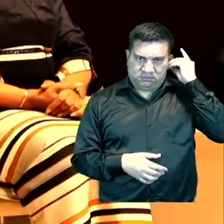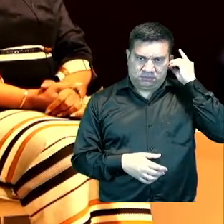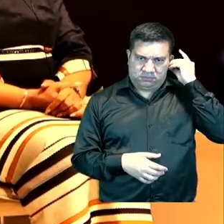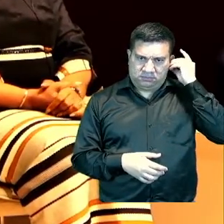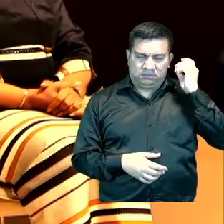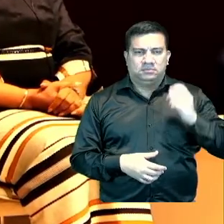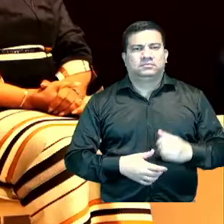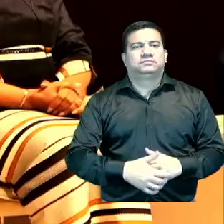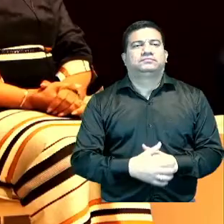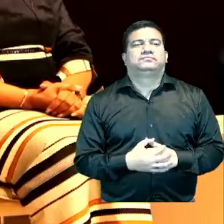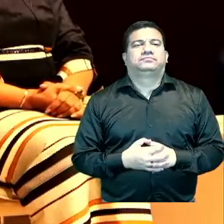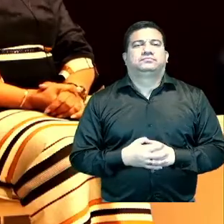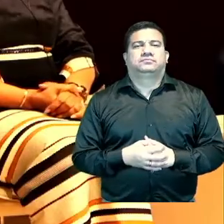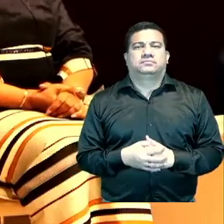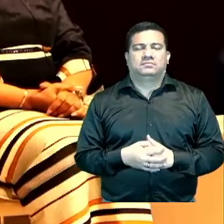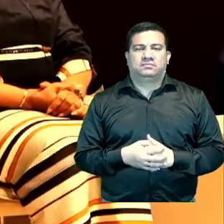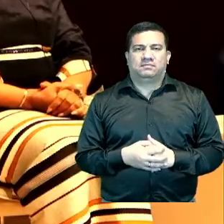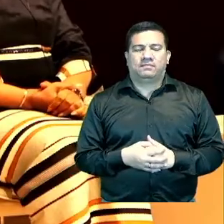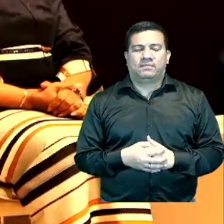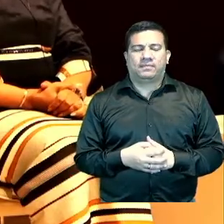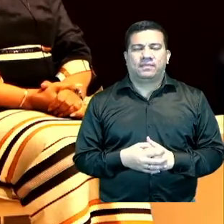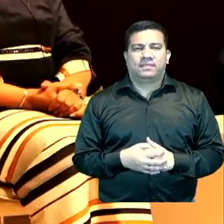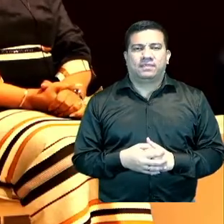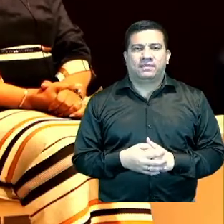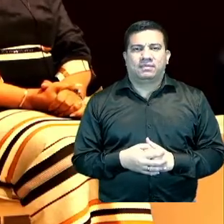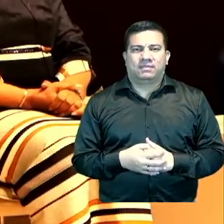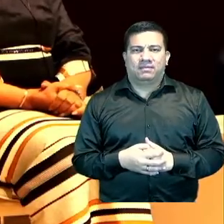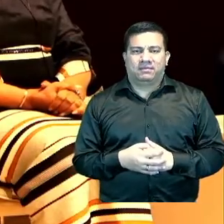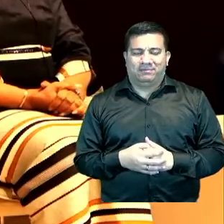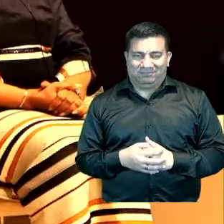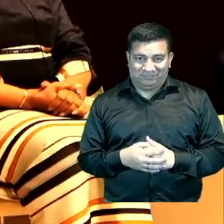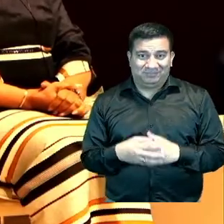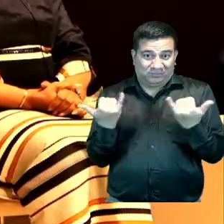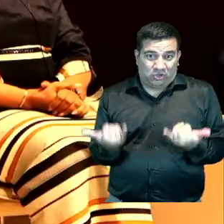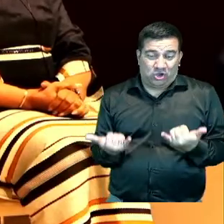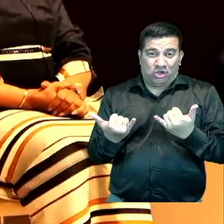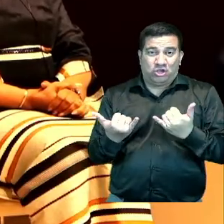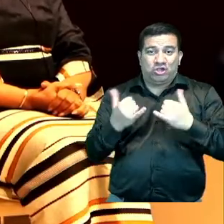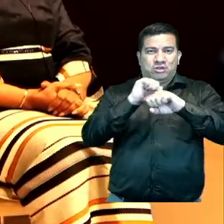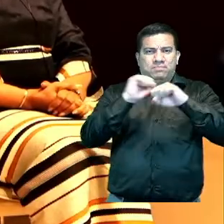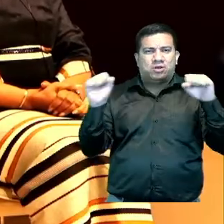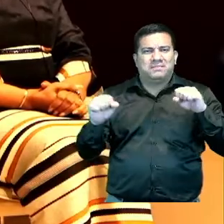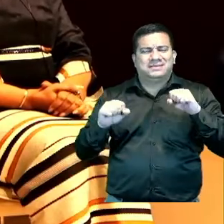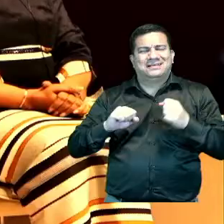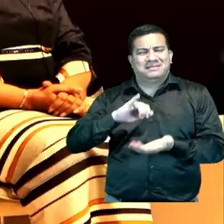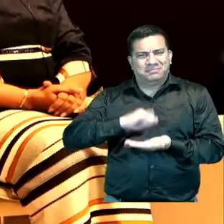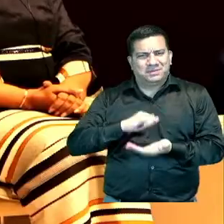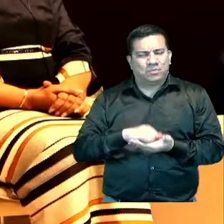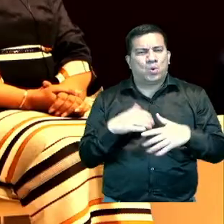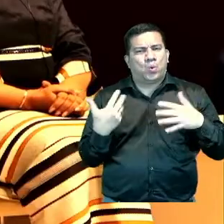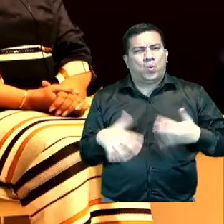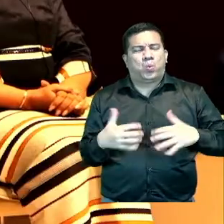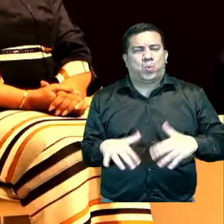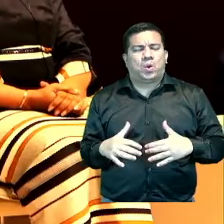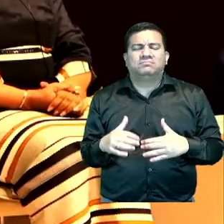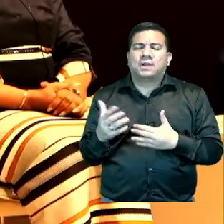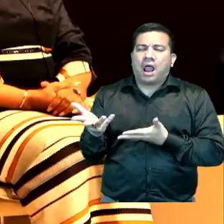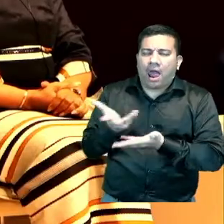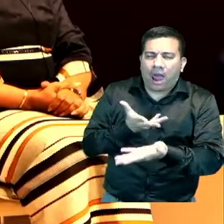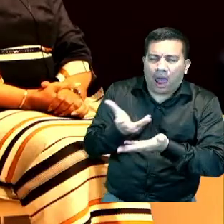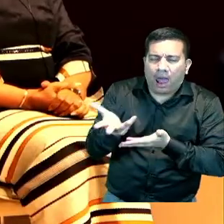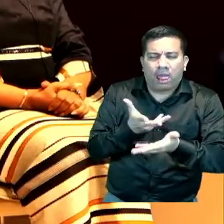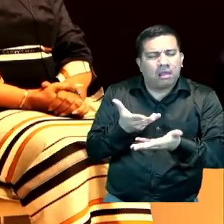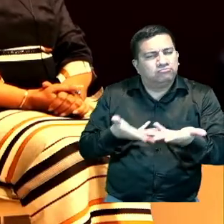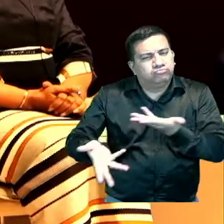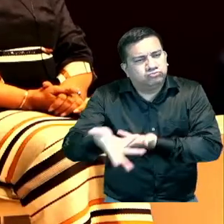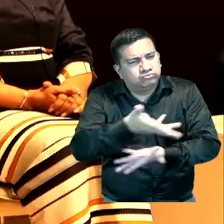Bueno, hemos escuchado. We have heard a lot of things during this very productive day filled